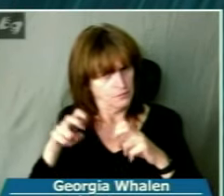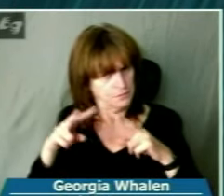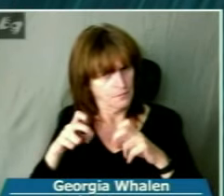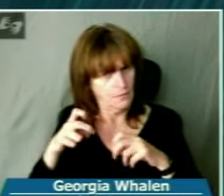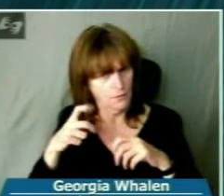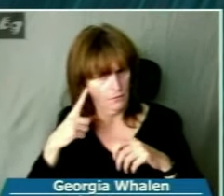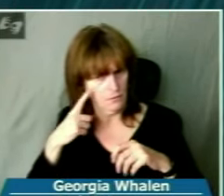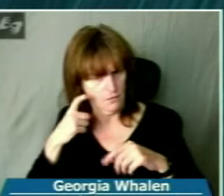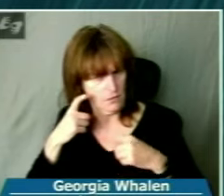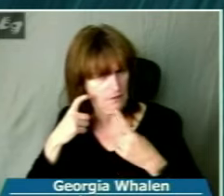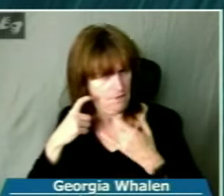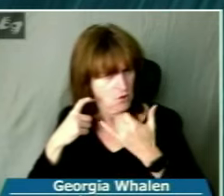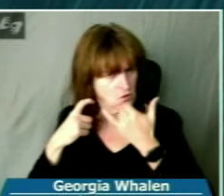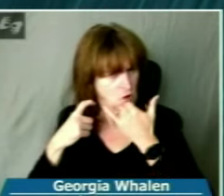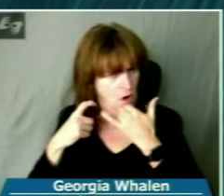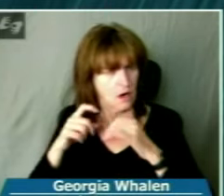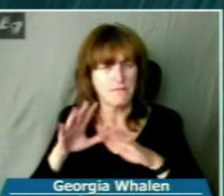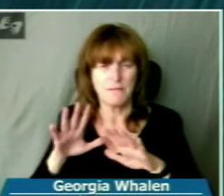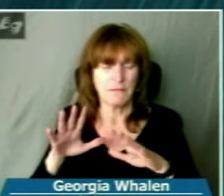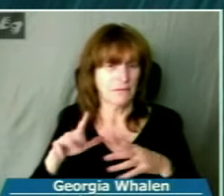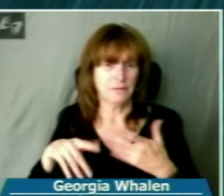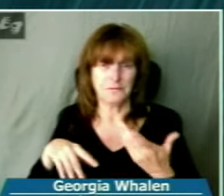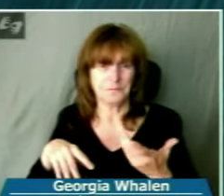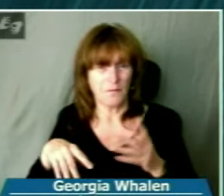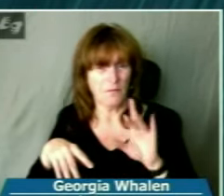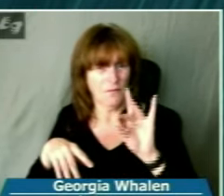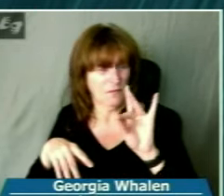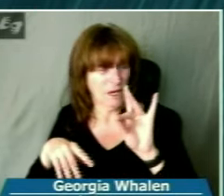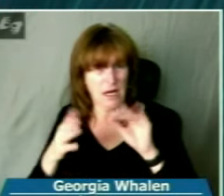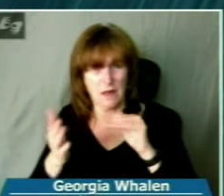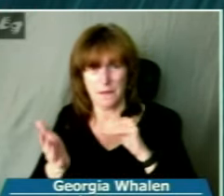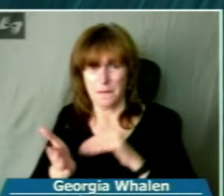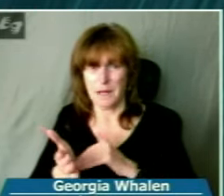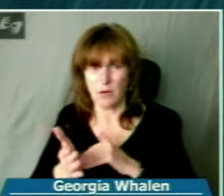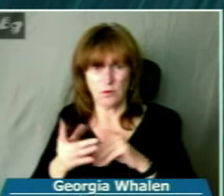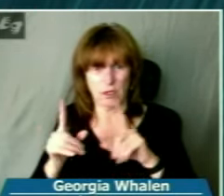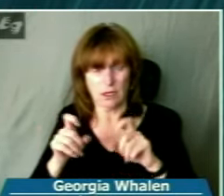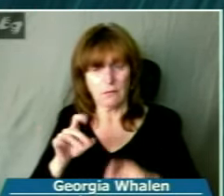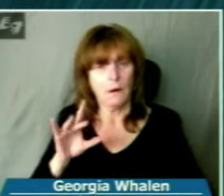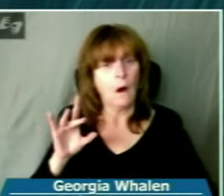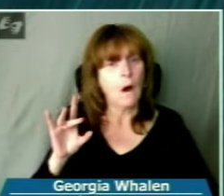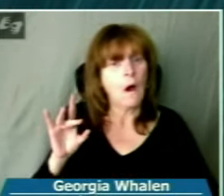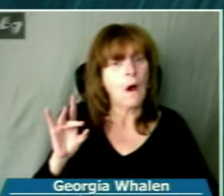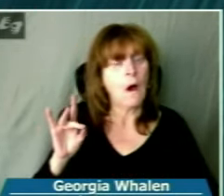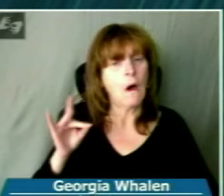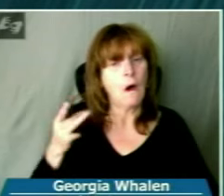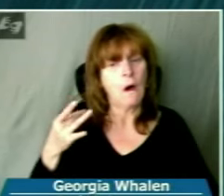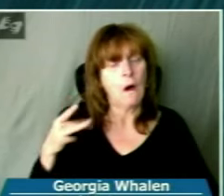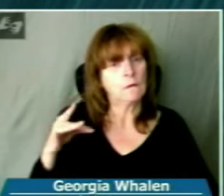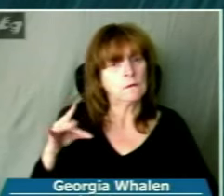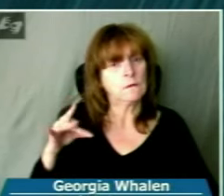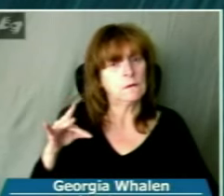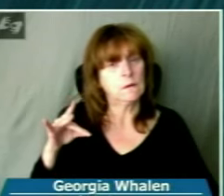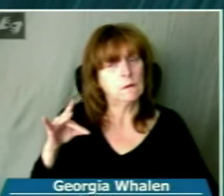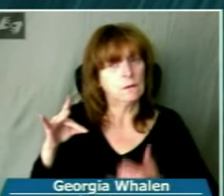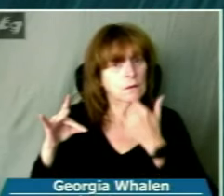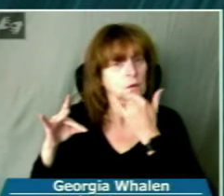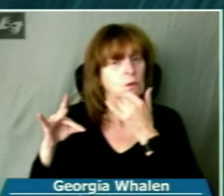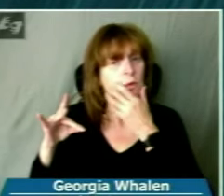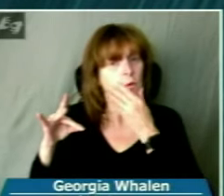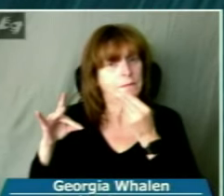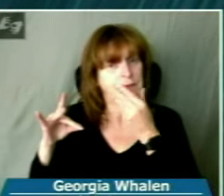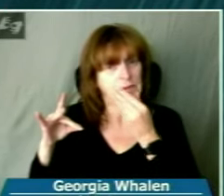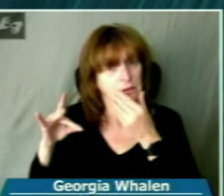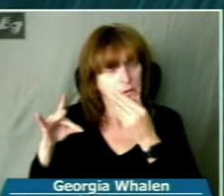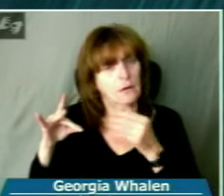out of the thousands and thousands of tests that were being done, there were 18 results that they questioned. And they will continue to go